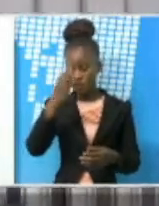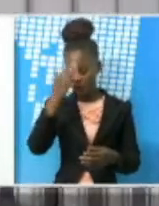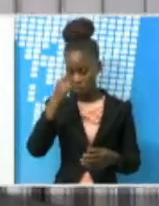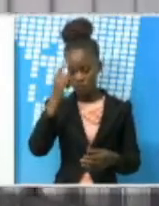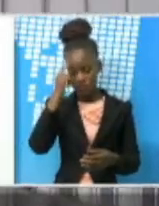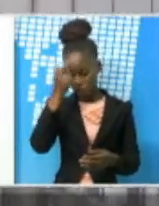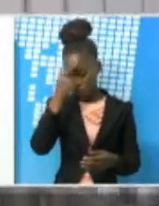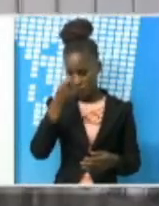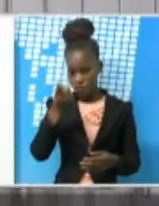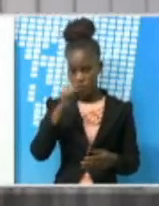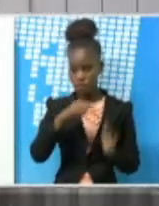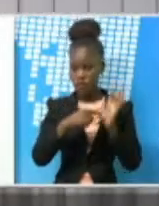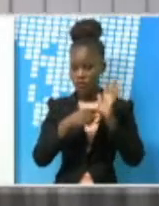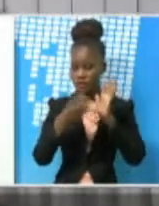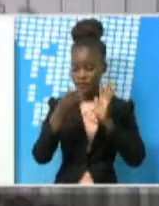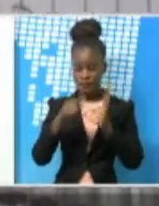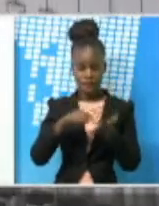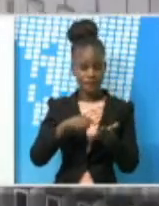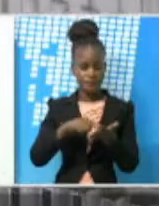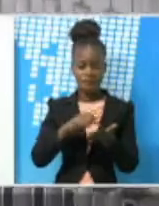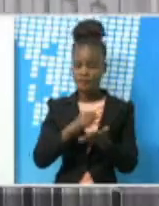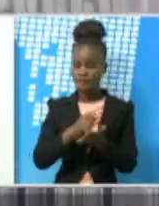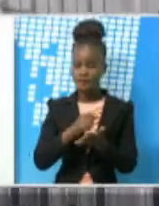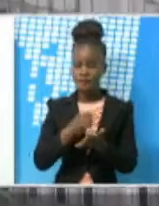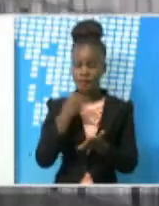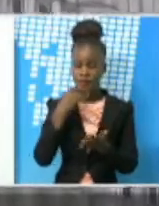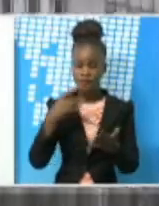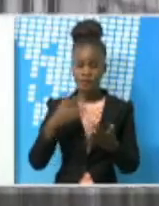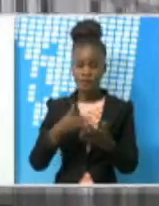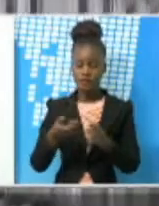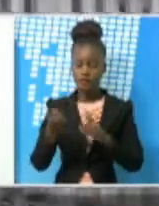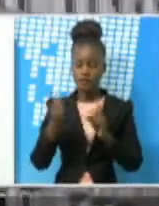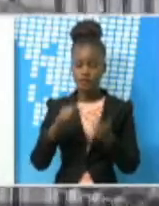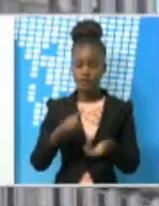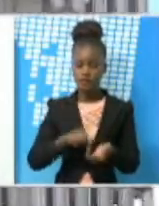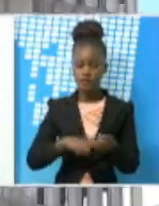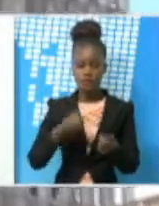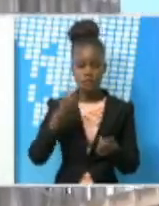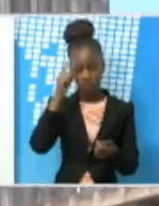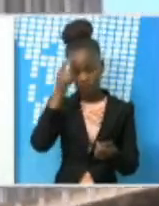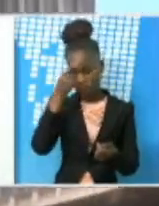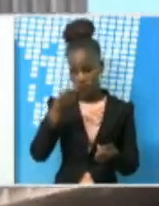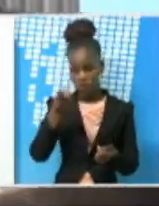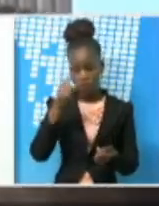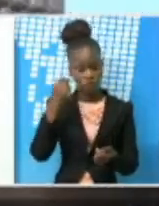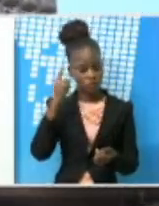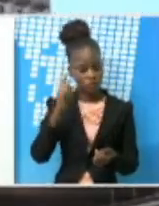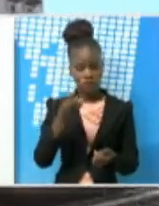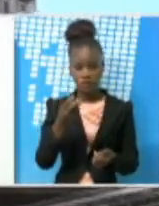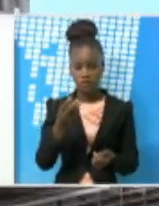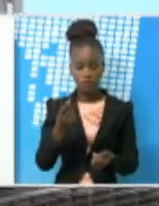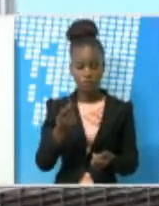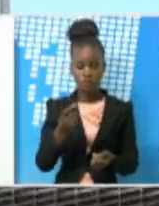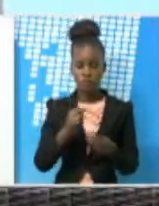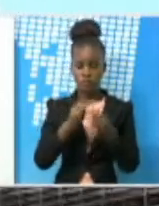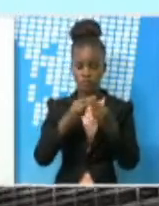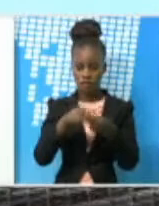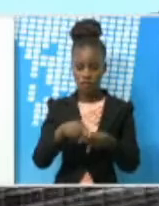of recapitalizing the central bank, yet the entity charges government highly for the money it borrows.